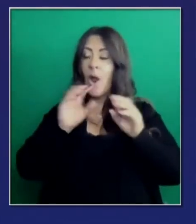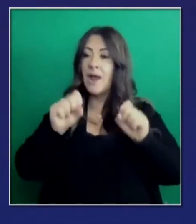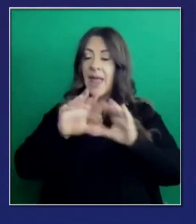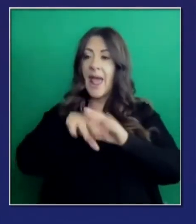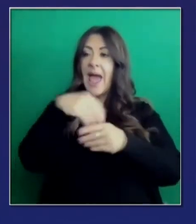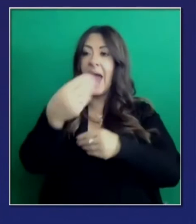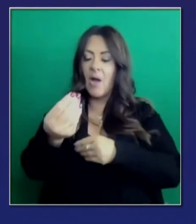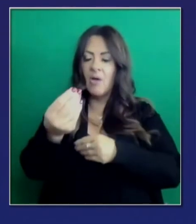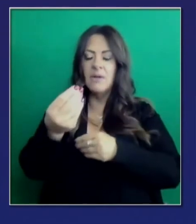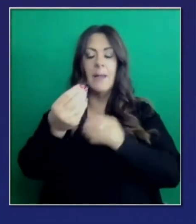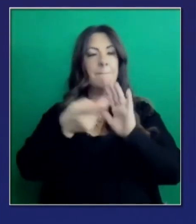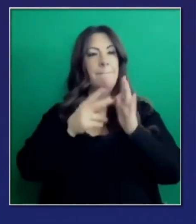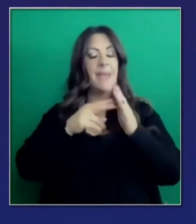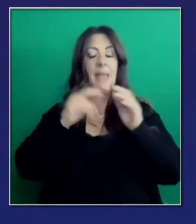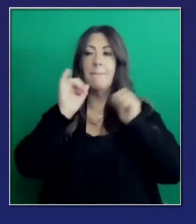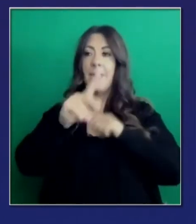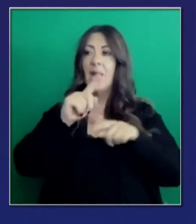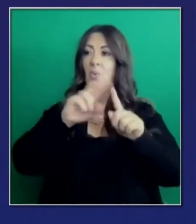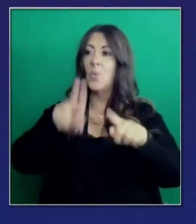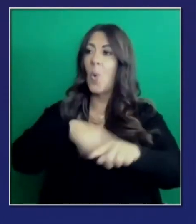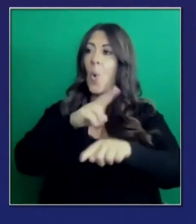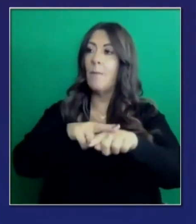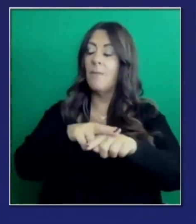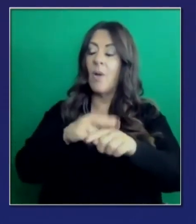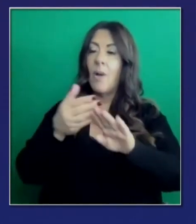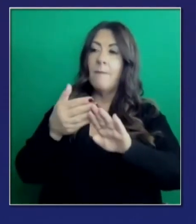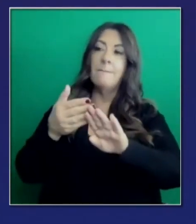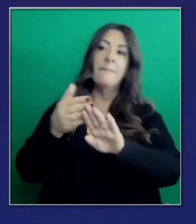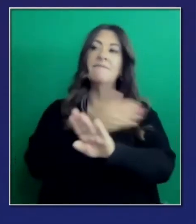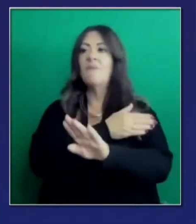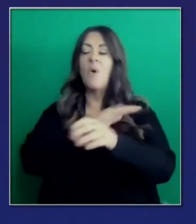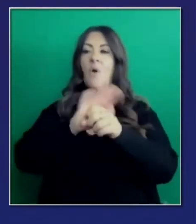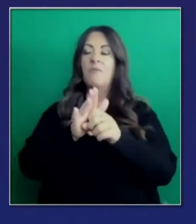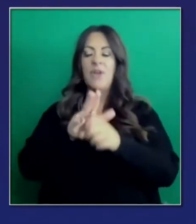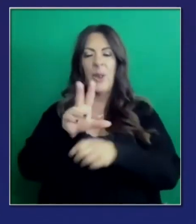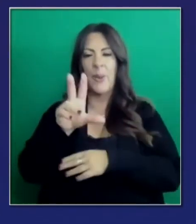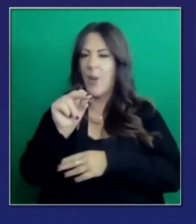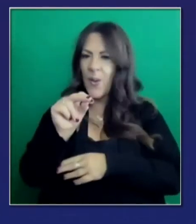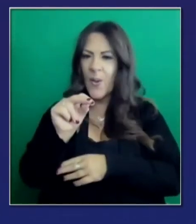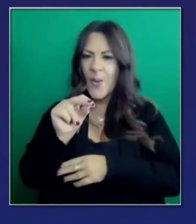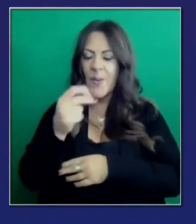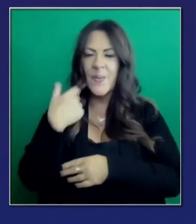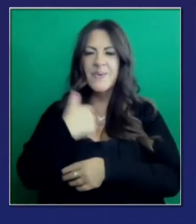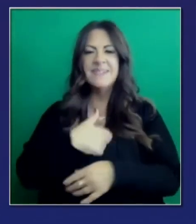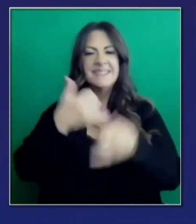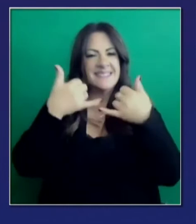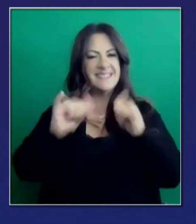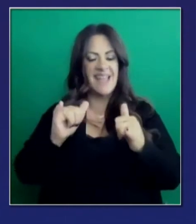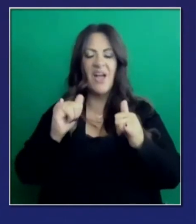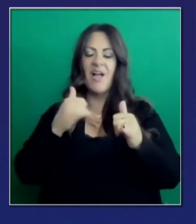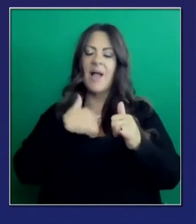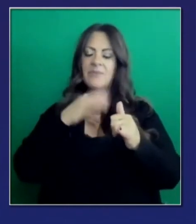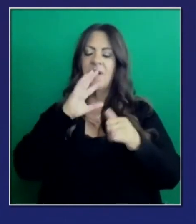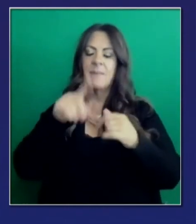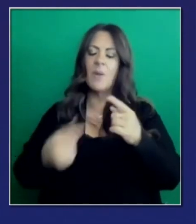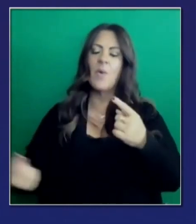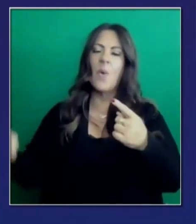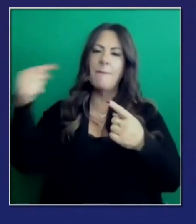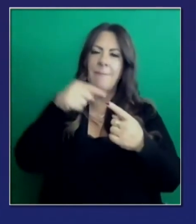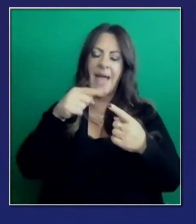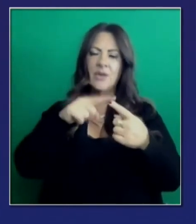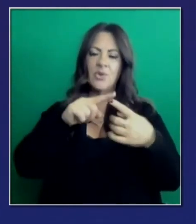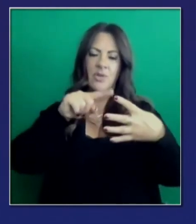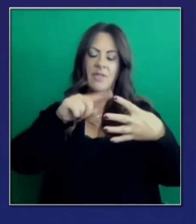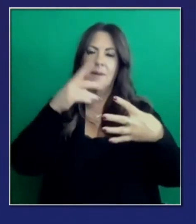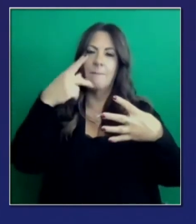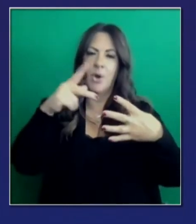a year plus ago. We still are now in these tiers that we believe have served us well as it